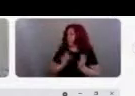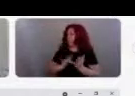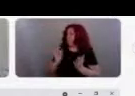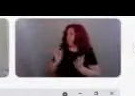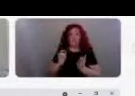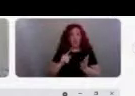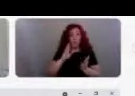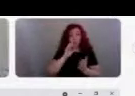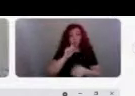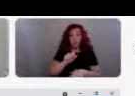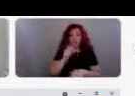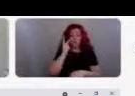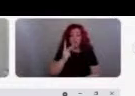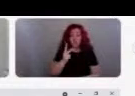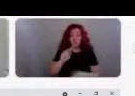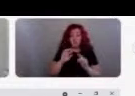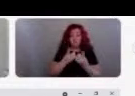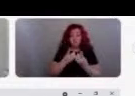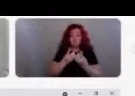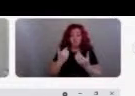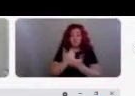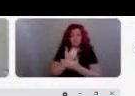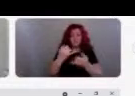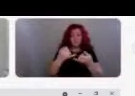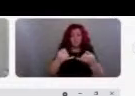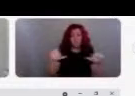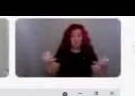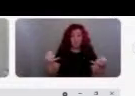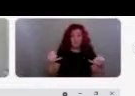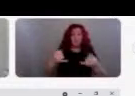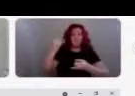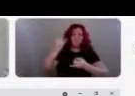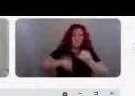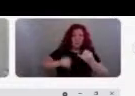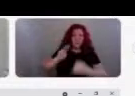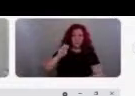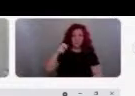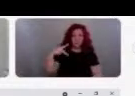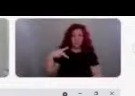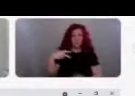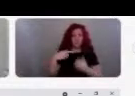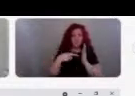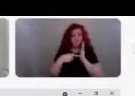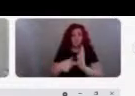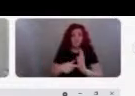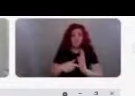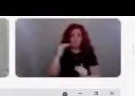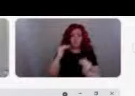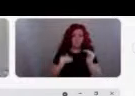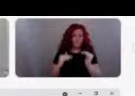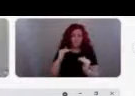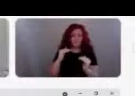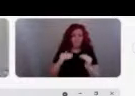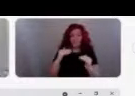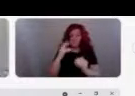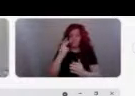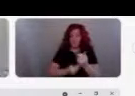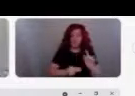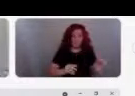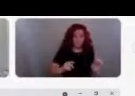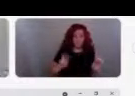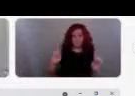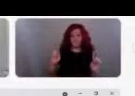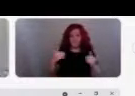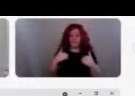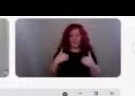redistricting commission produce final maps that promote balance so that both parties have a fighting chance to be elected